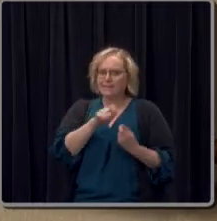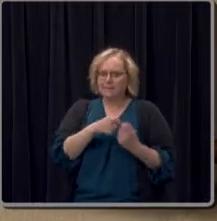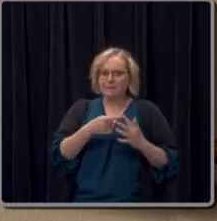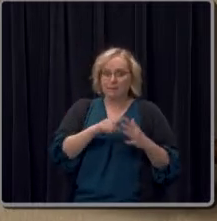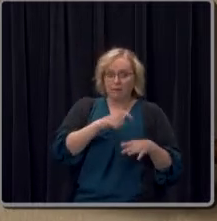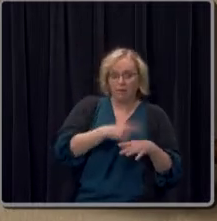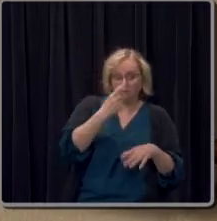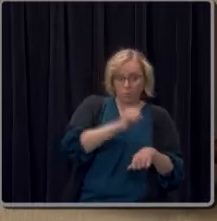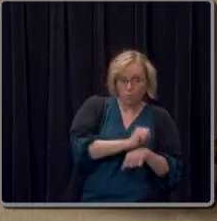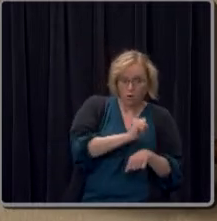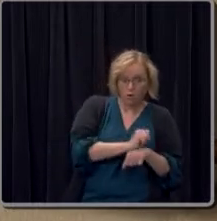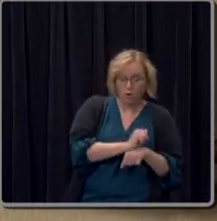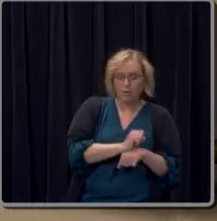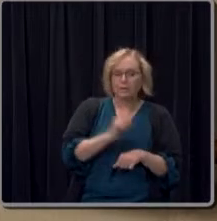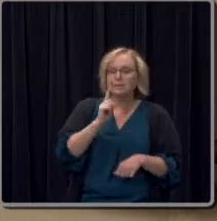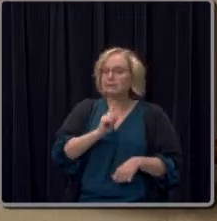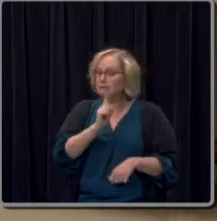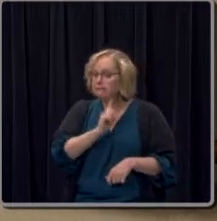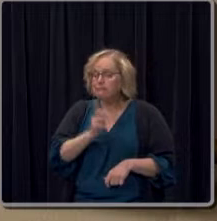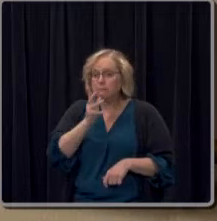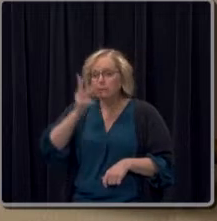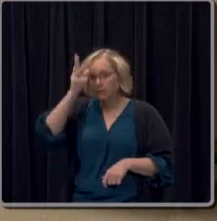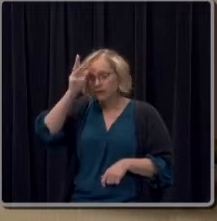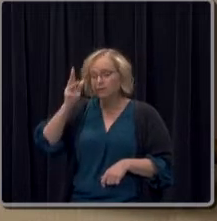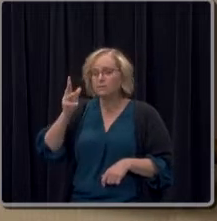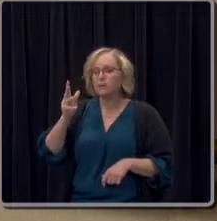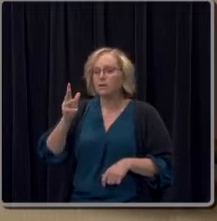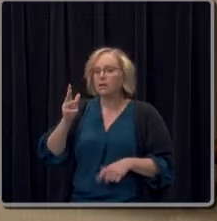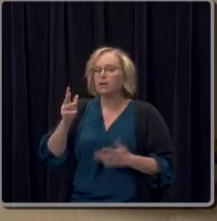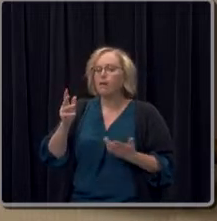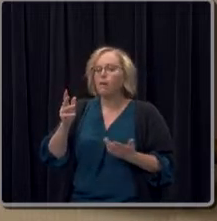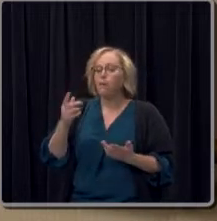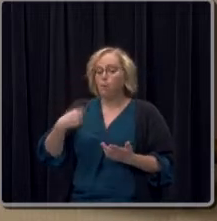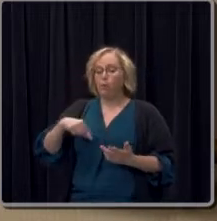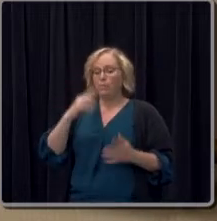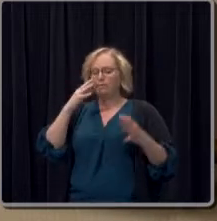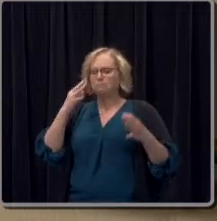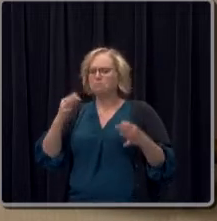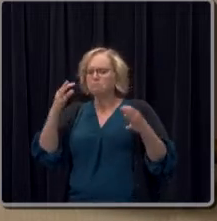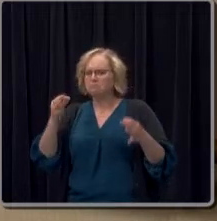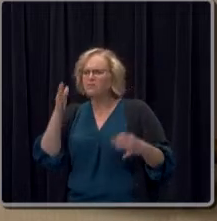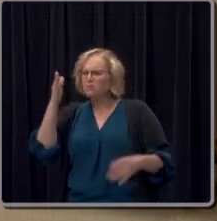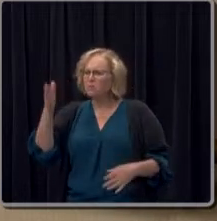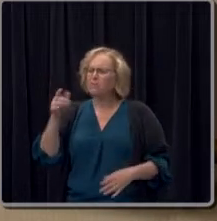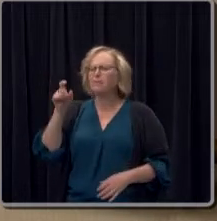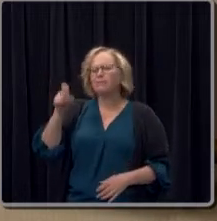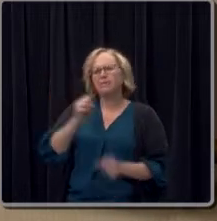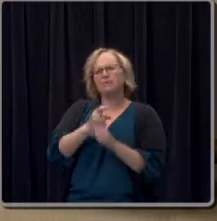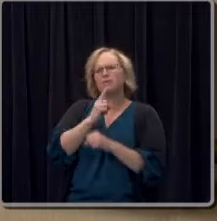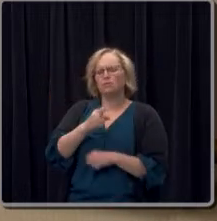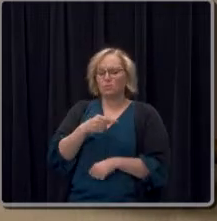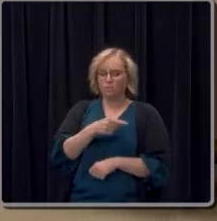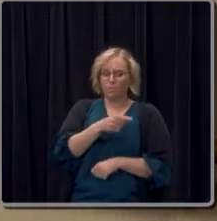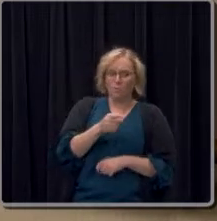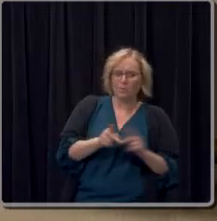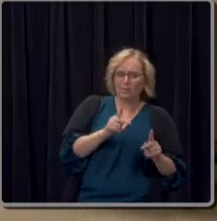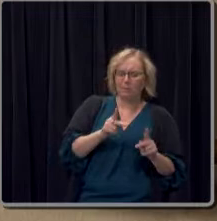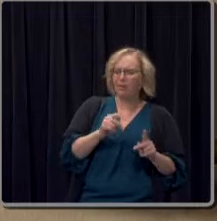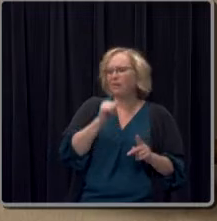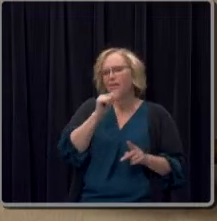work, single parents. When we make decisions like that in the future, we have to make sure that those people are not